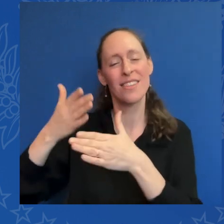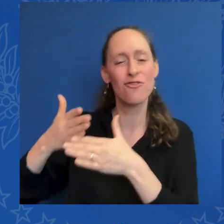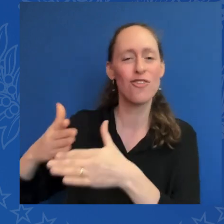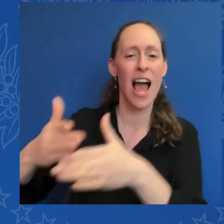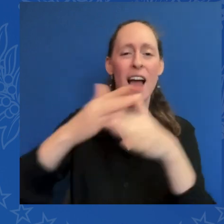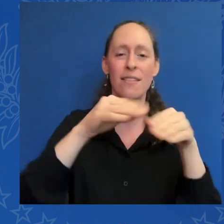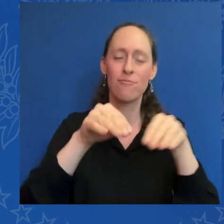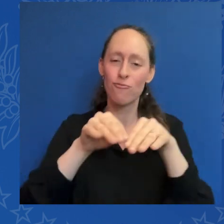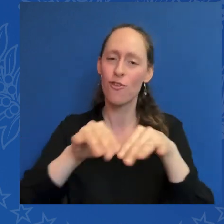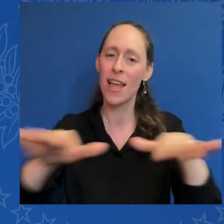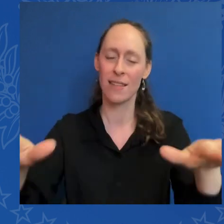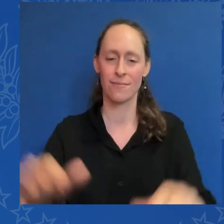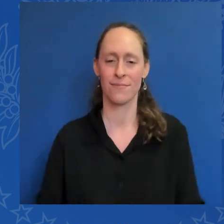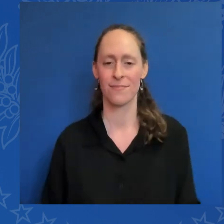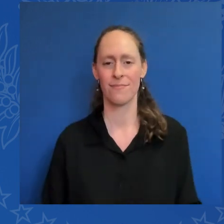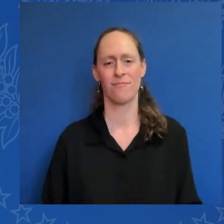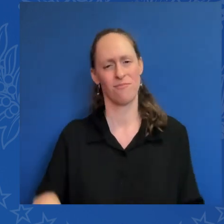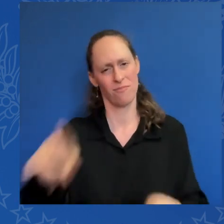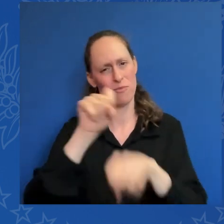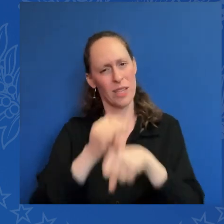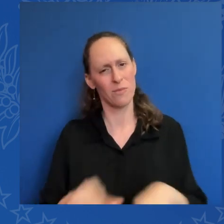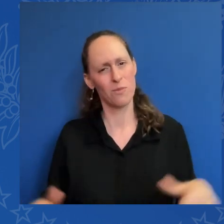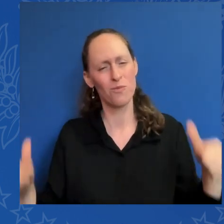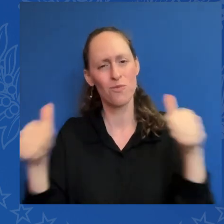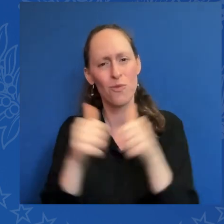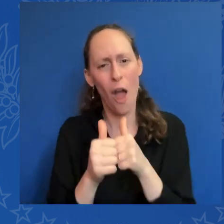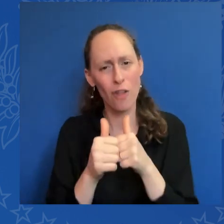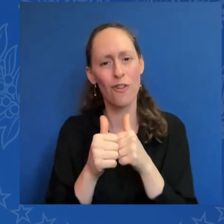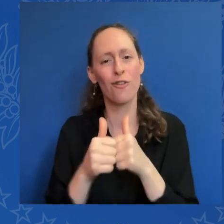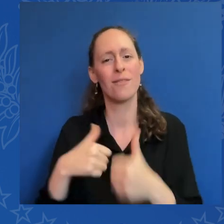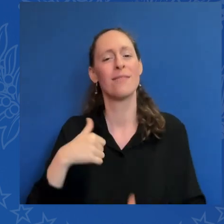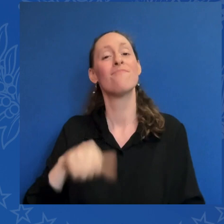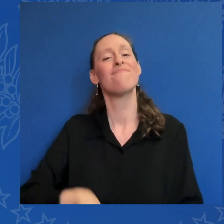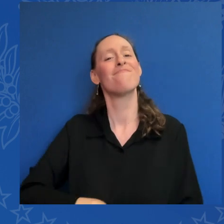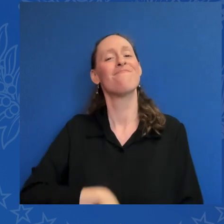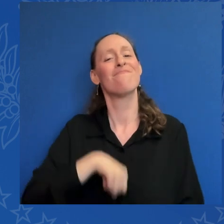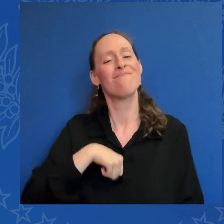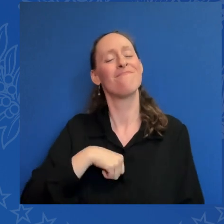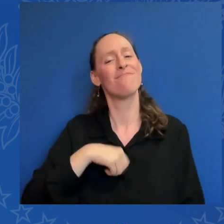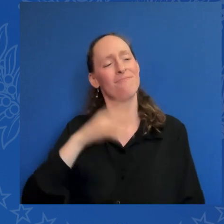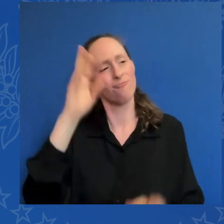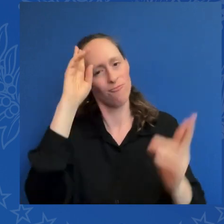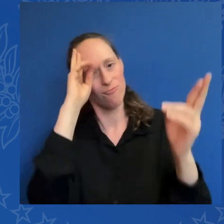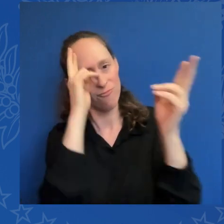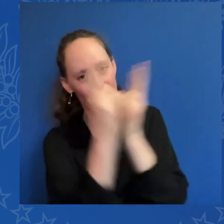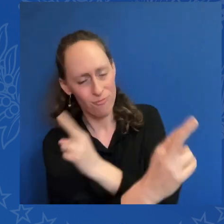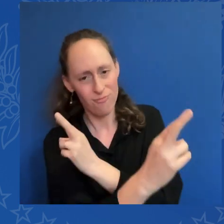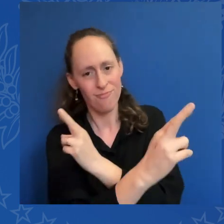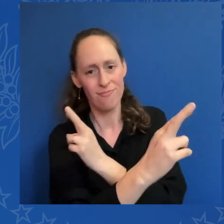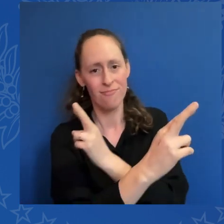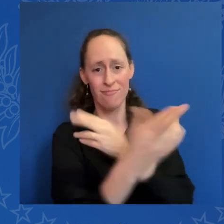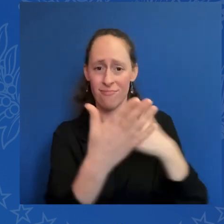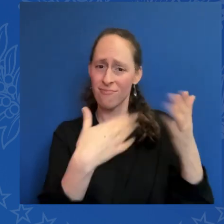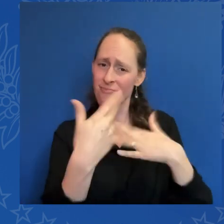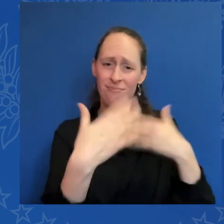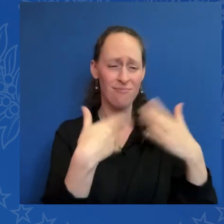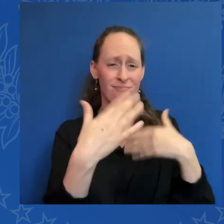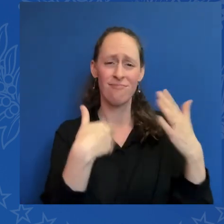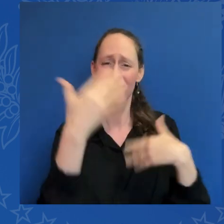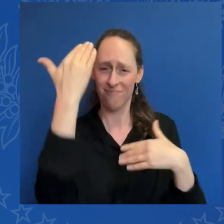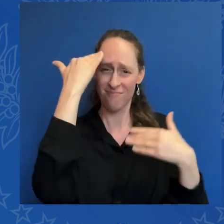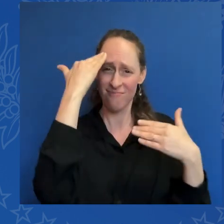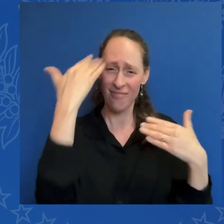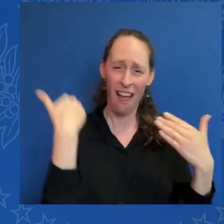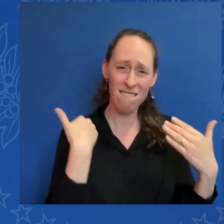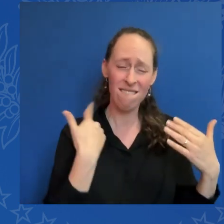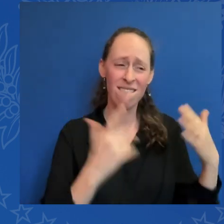dignity, and as we face darkness, and there's darkness we have to face, but we must keep marching